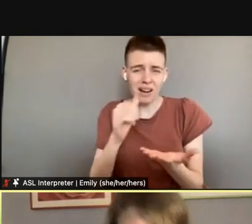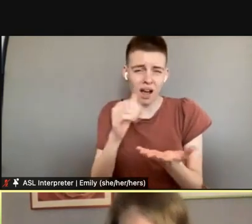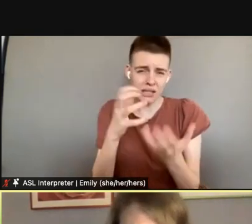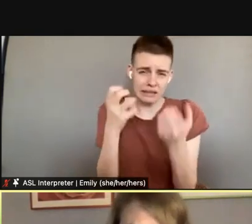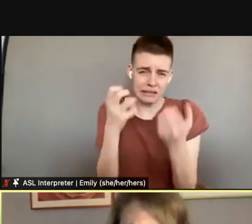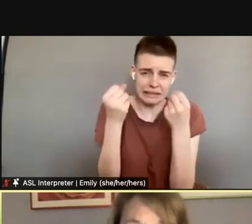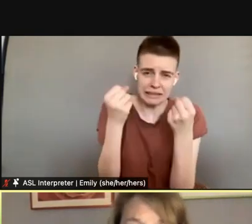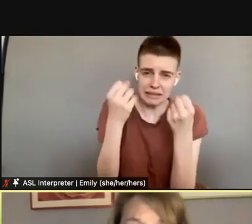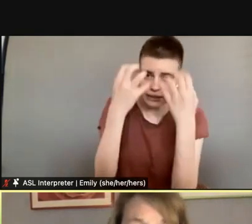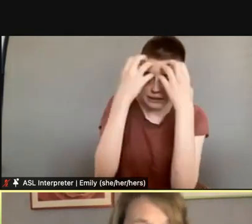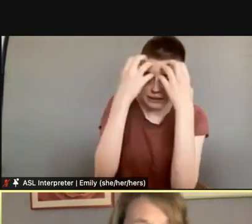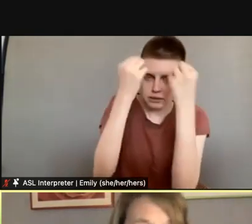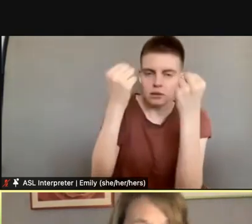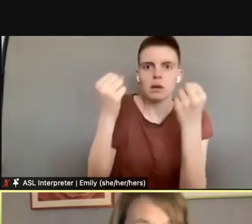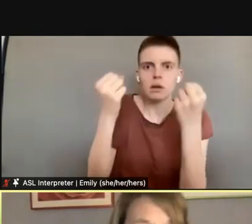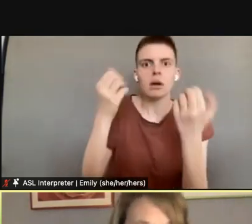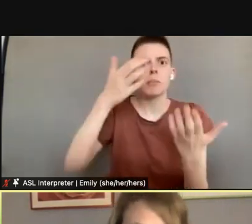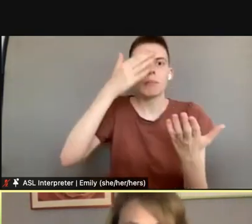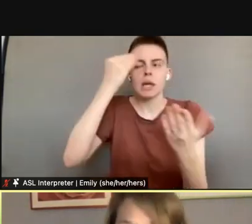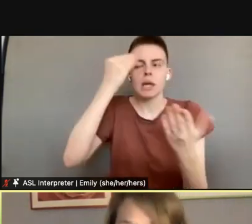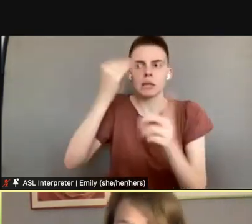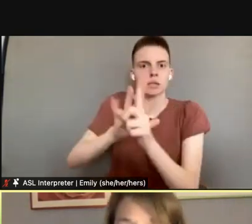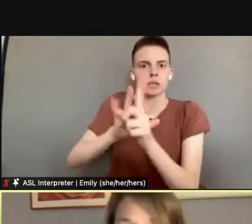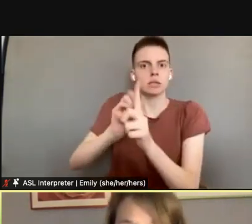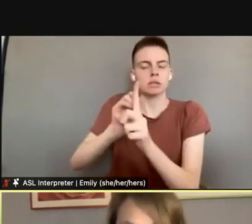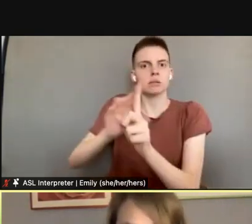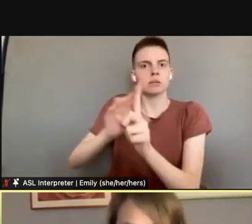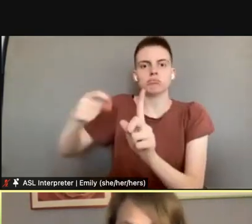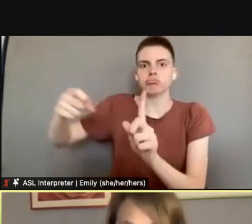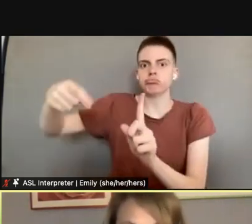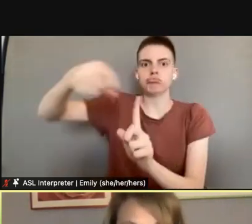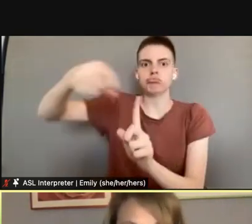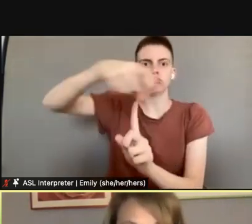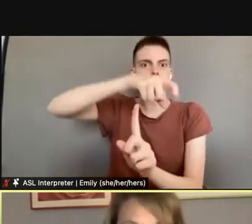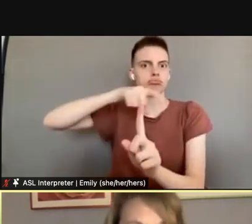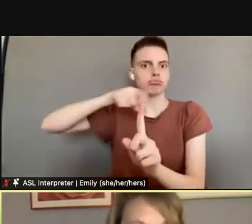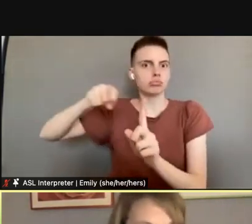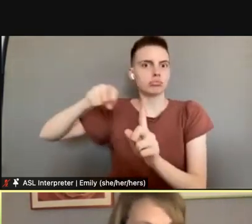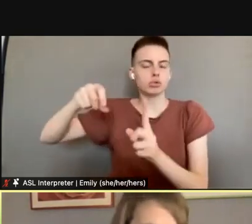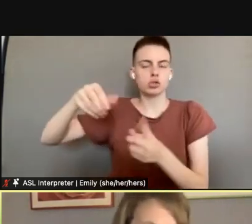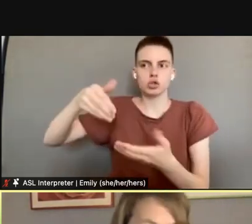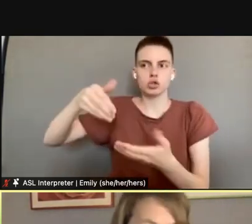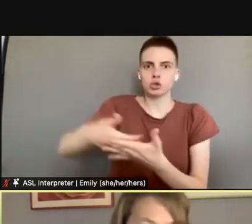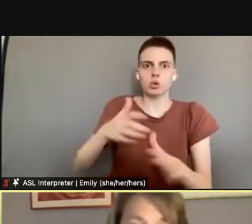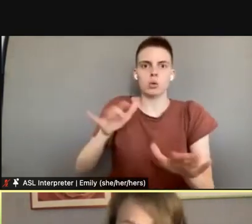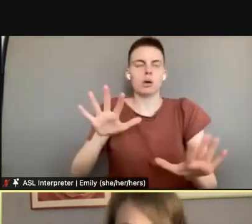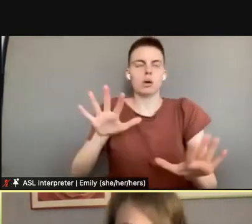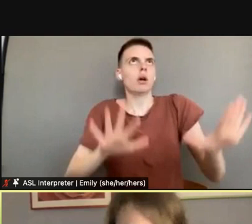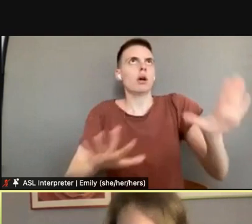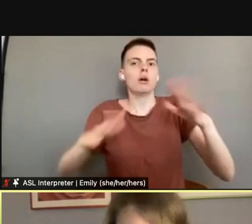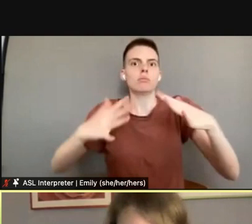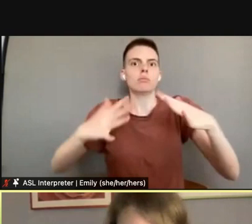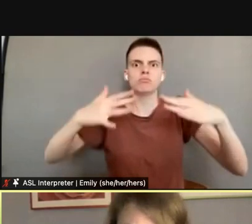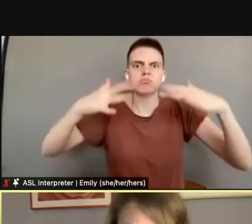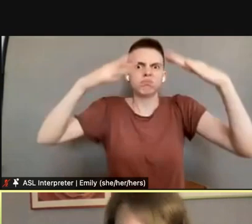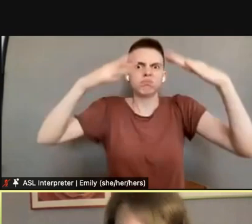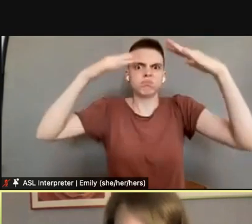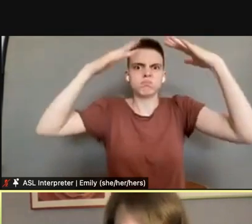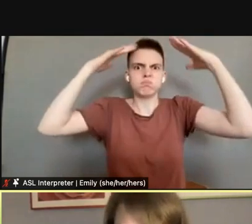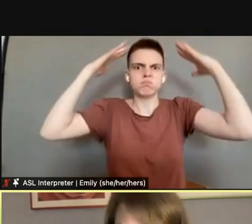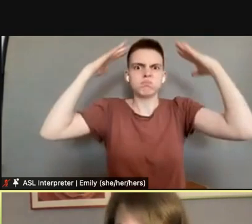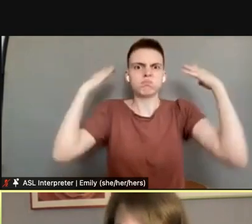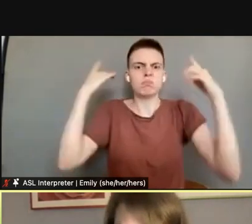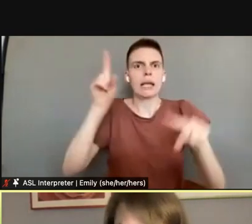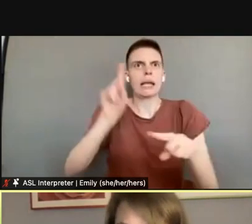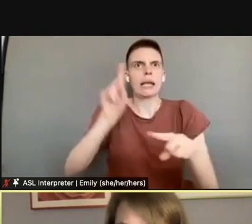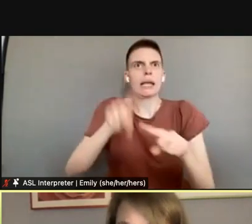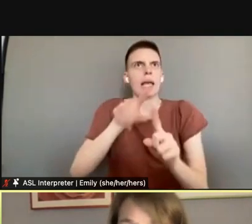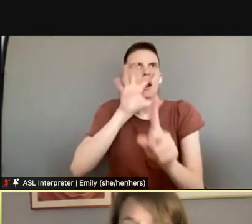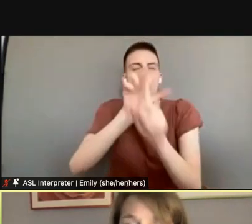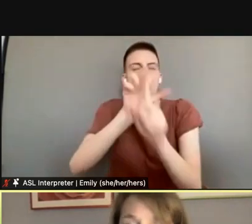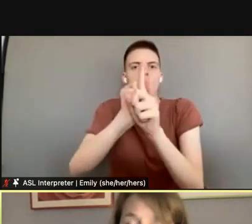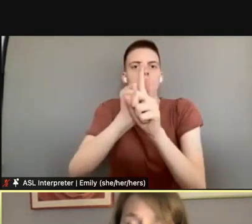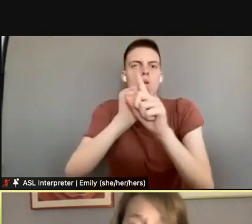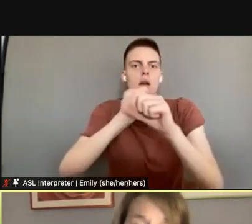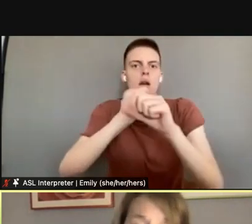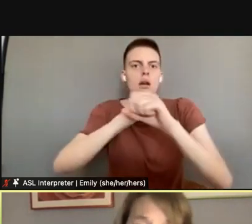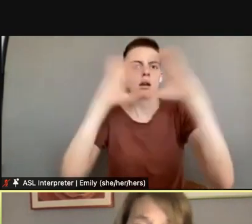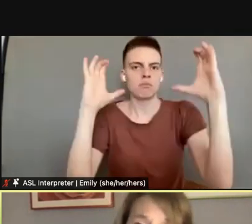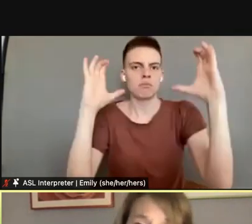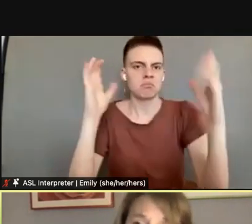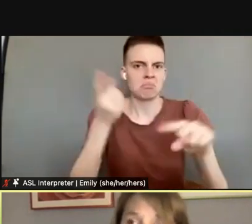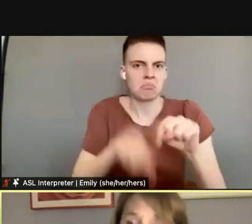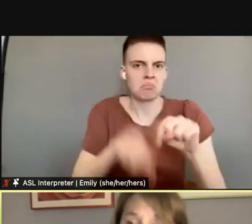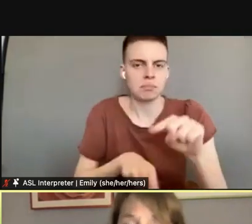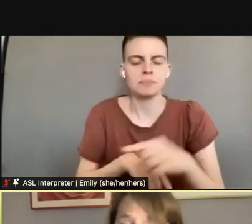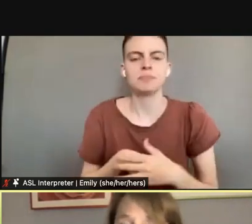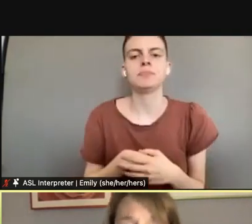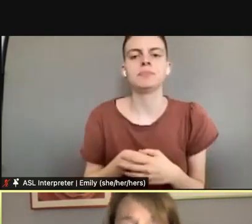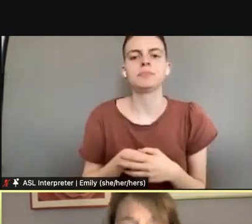novelty that it's really hard for the child to even develop a visual scheme for it. So what